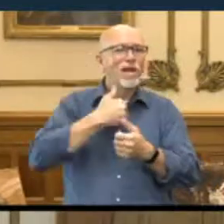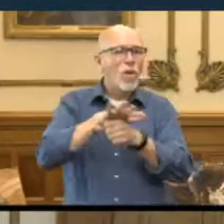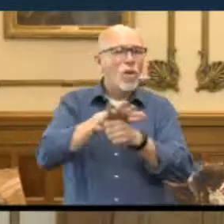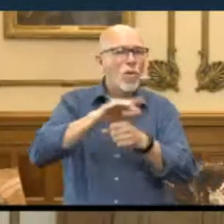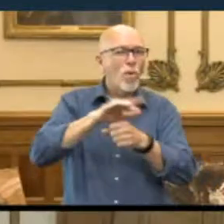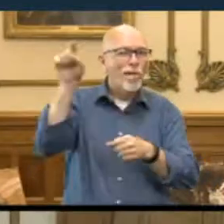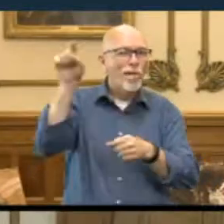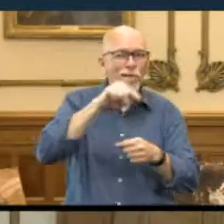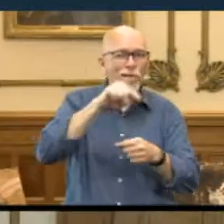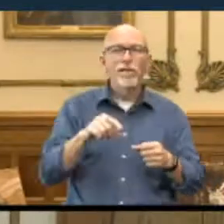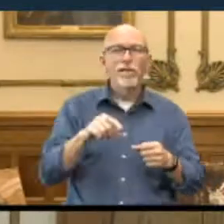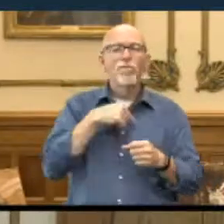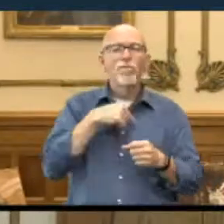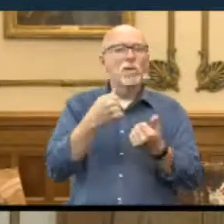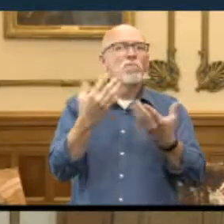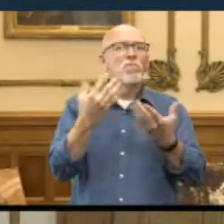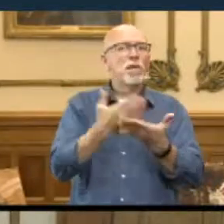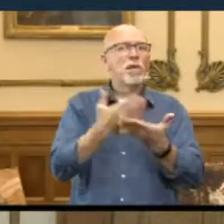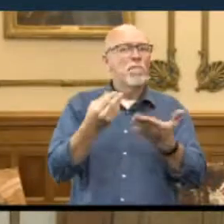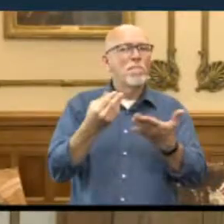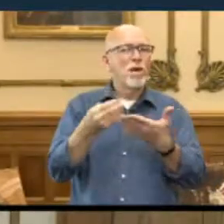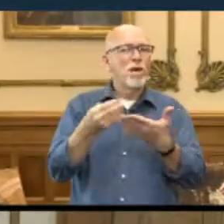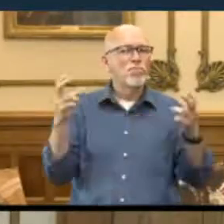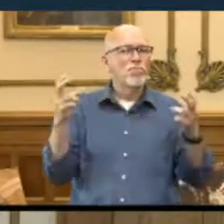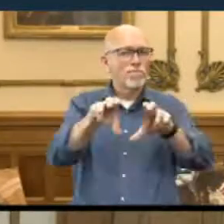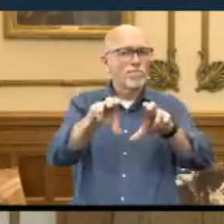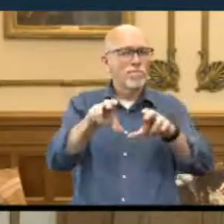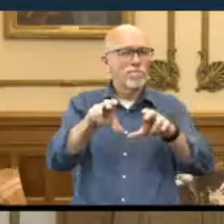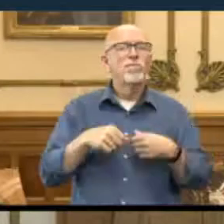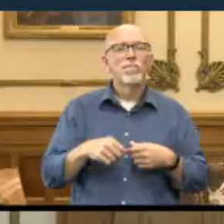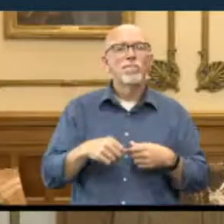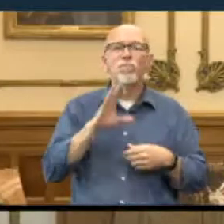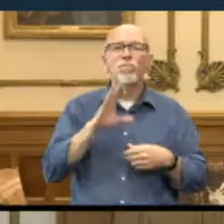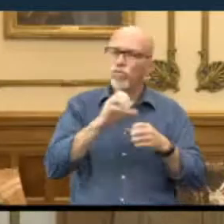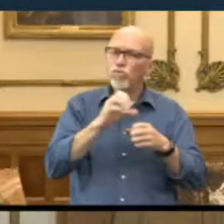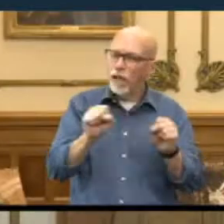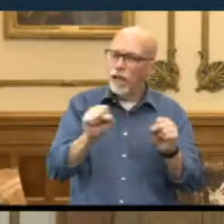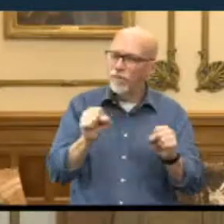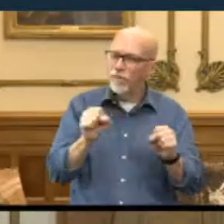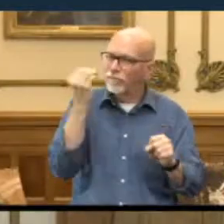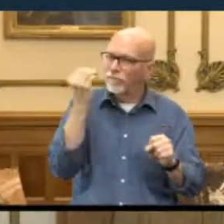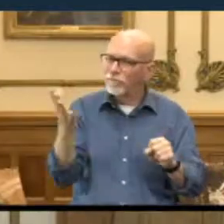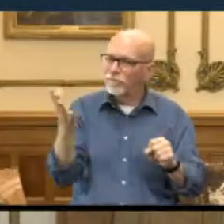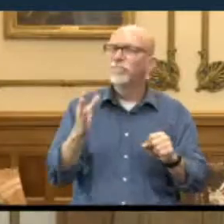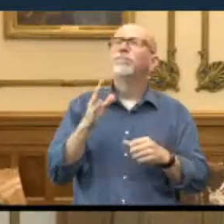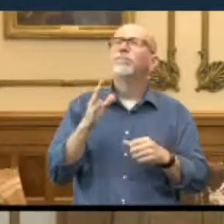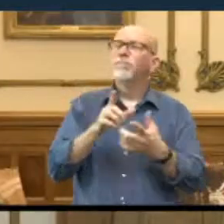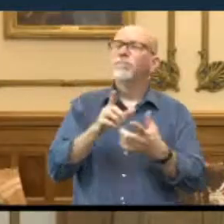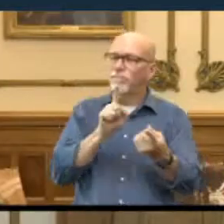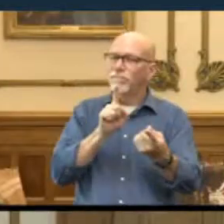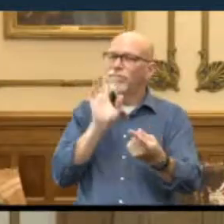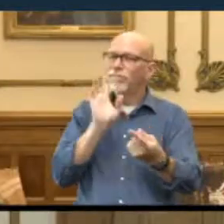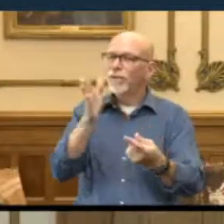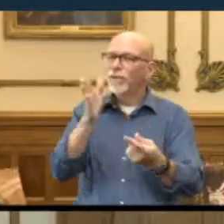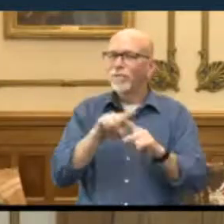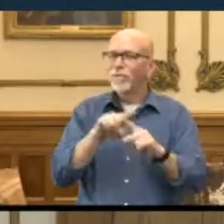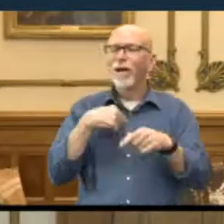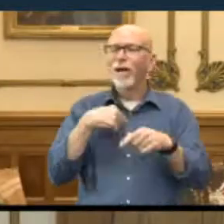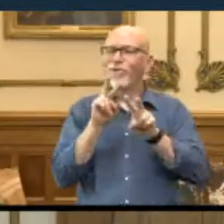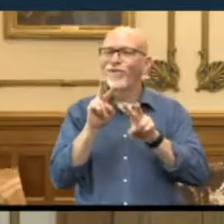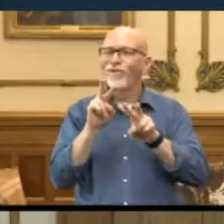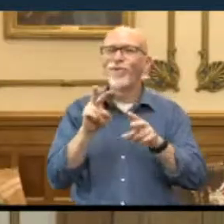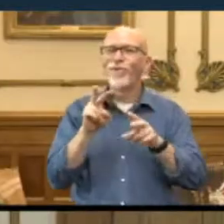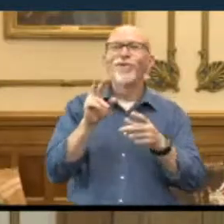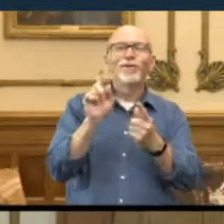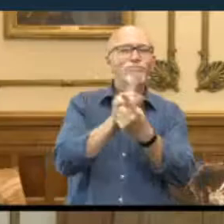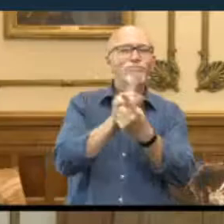provide them with some of those matching grant dollars. We'll do it safely, Dr. Box, but I want to, looking right. forward to